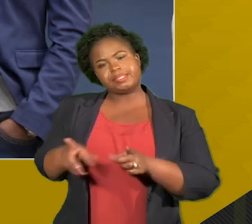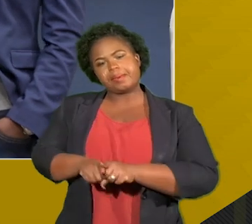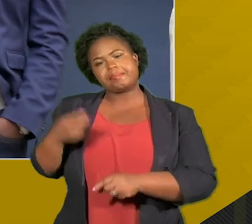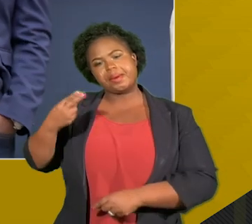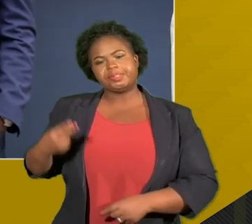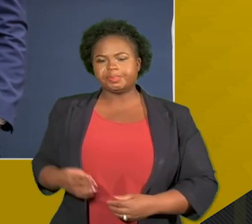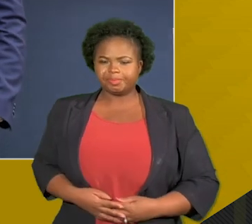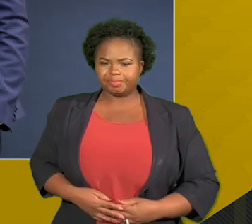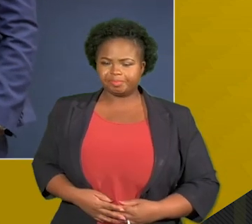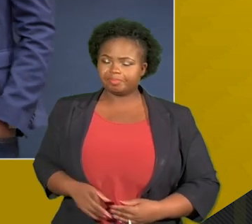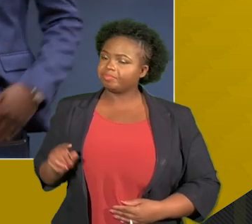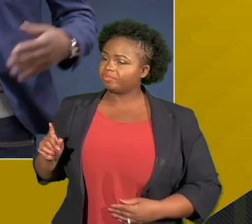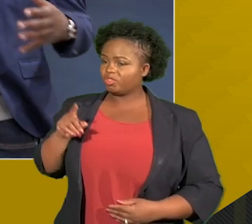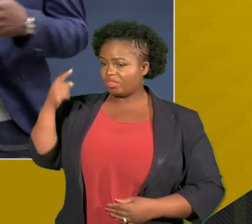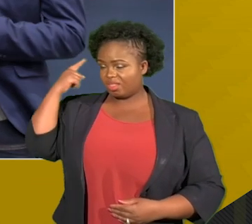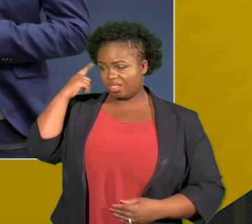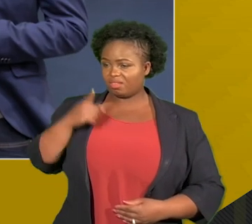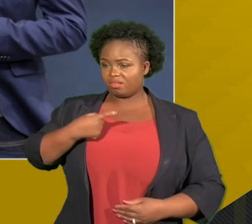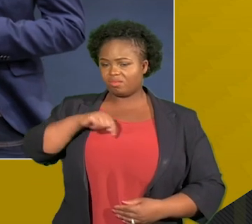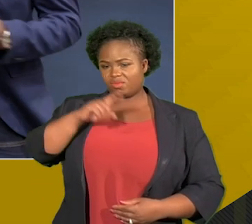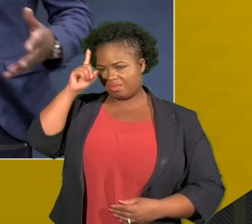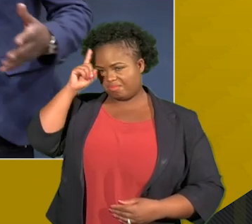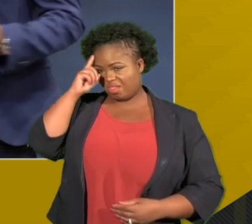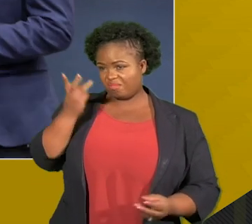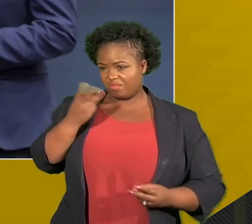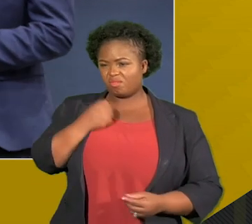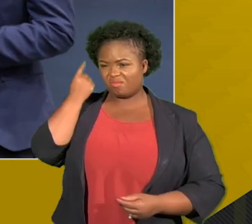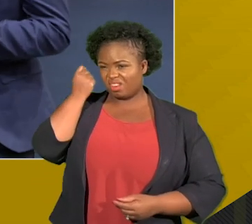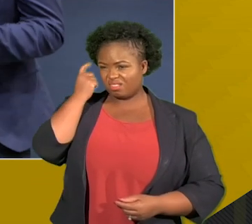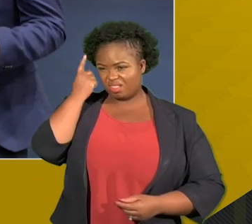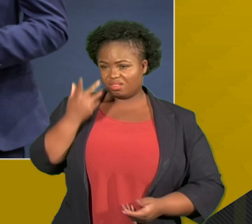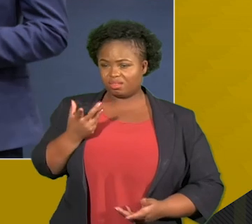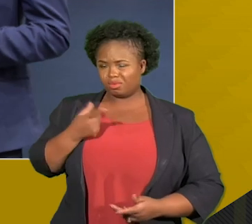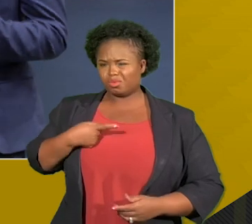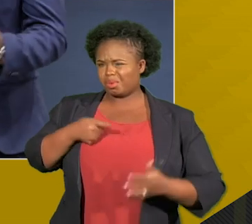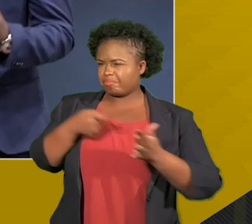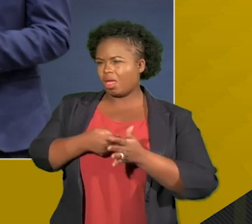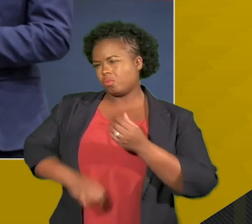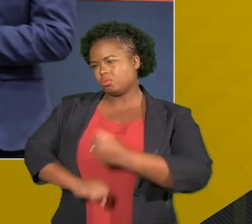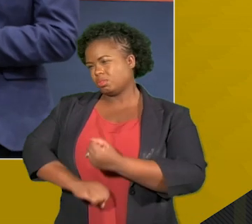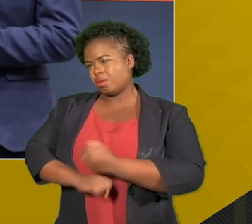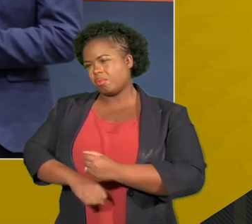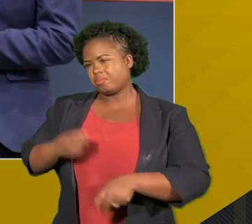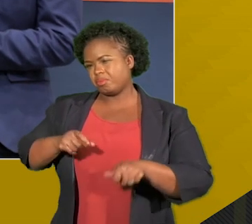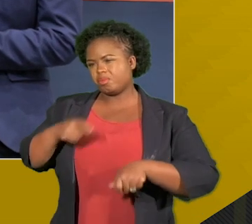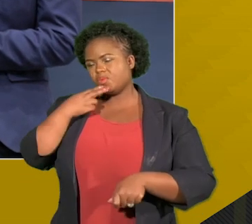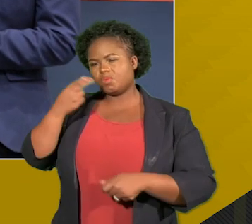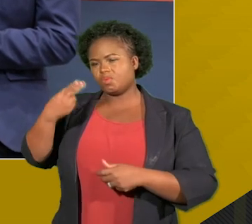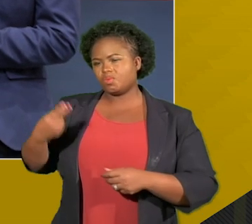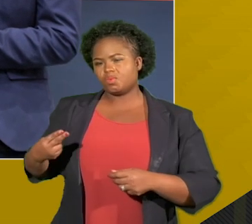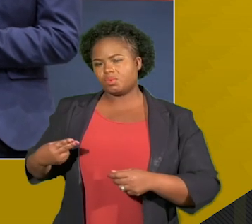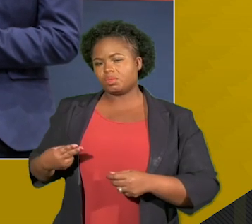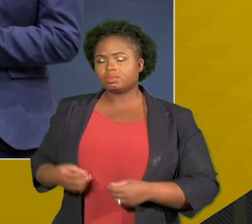Yes. And let me ask this: do you think us as black people do we understand that? Do we even buy or support the art business? We